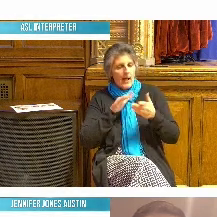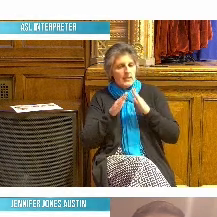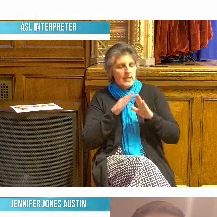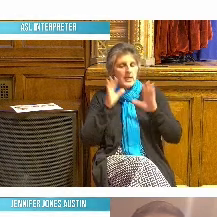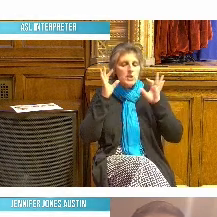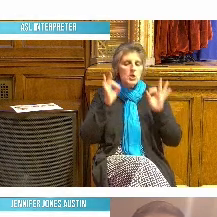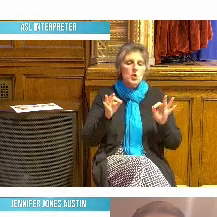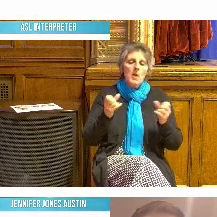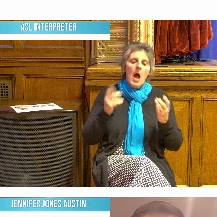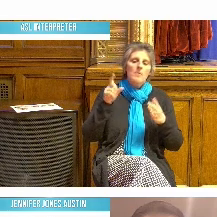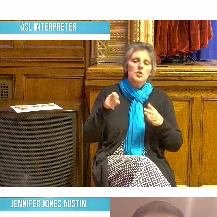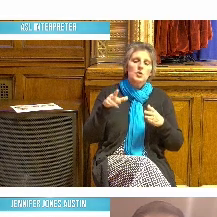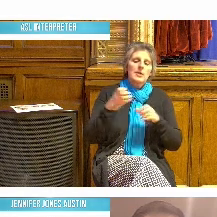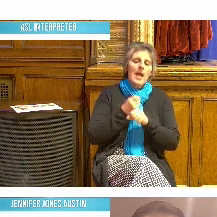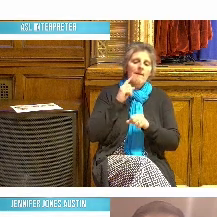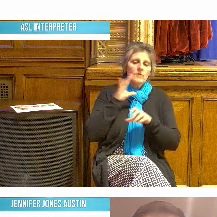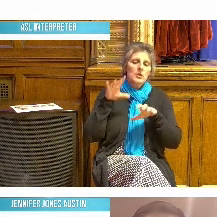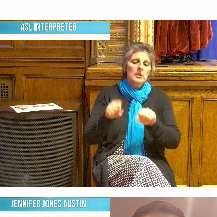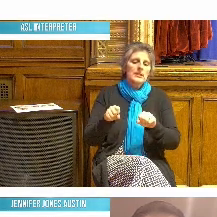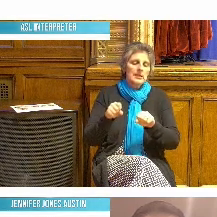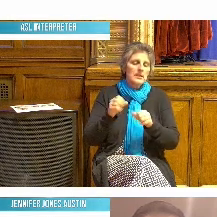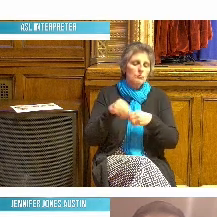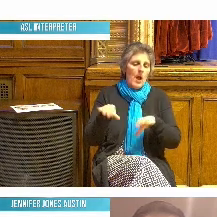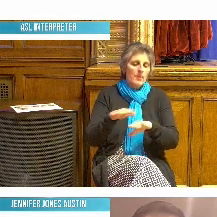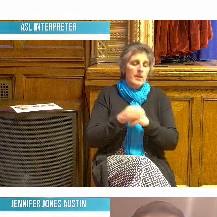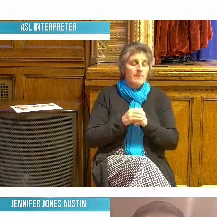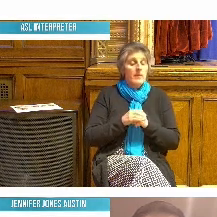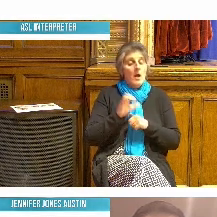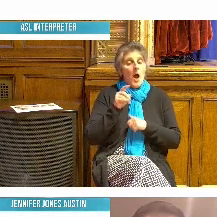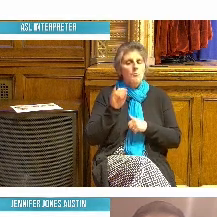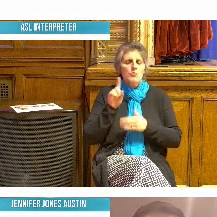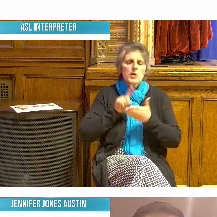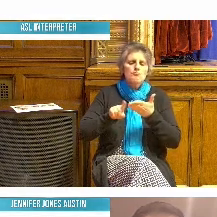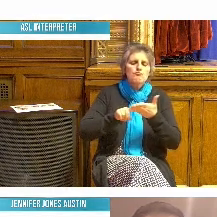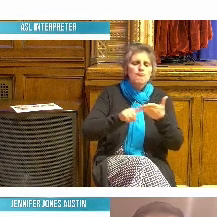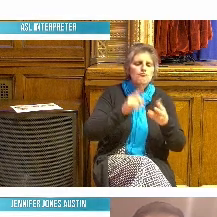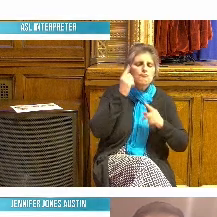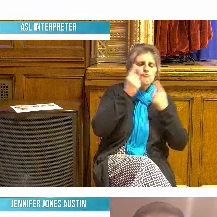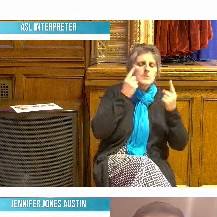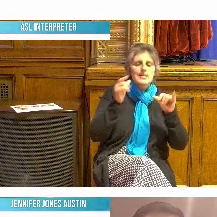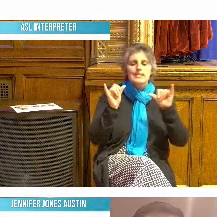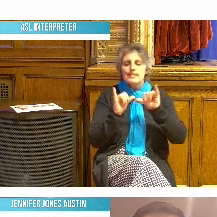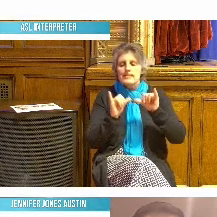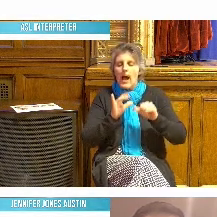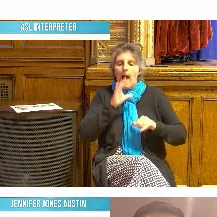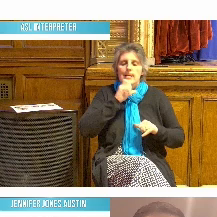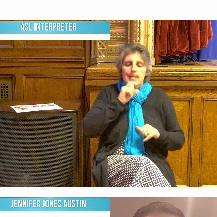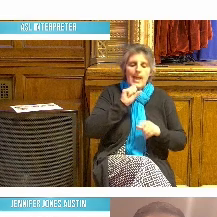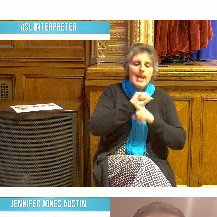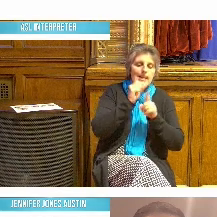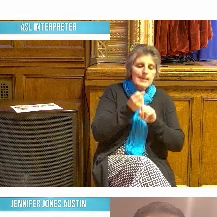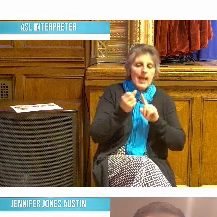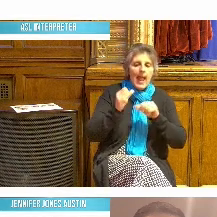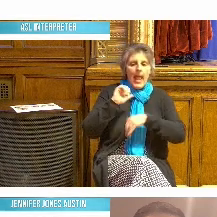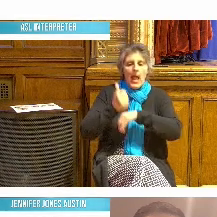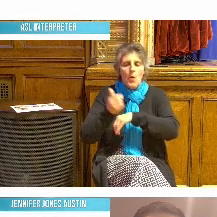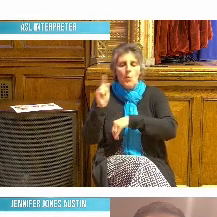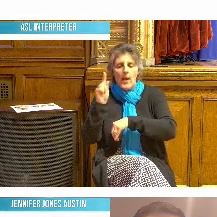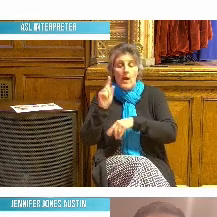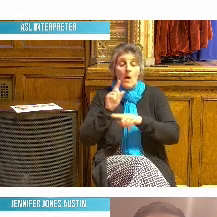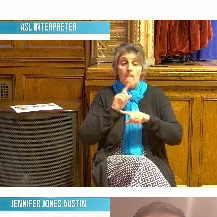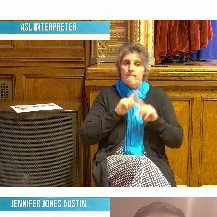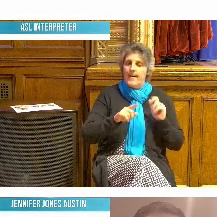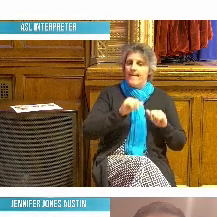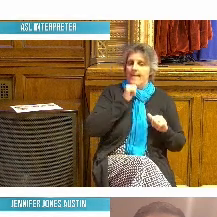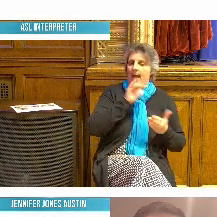should receive for seized property. Appraisers took into consideration size, age, condition, and location, but